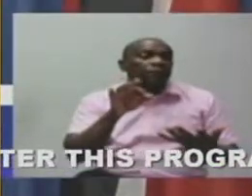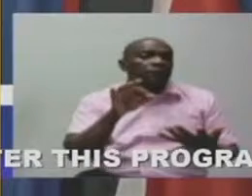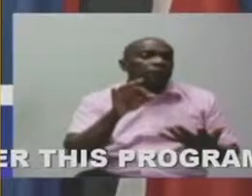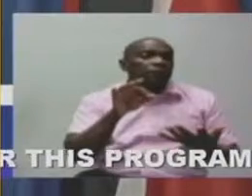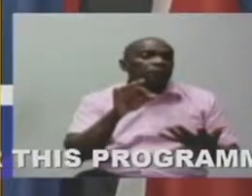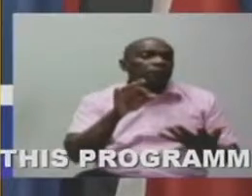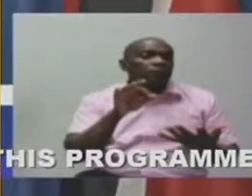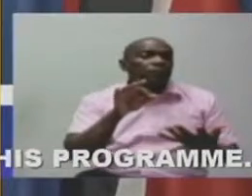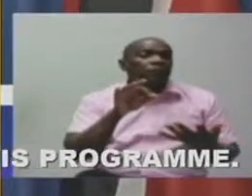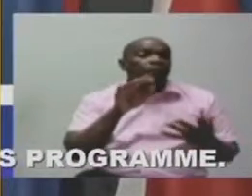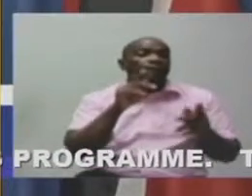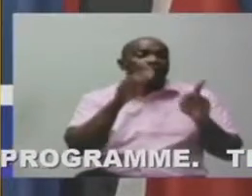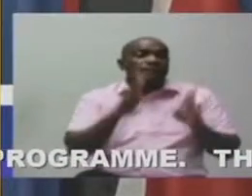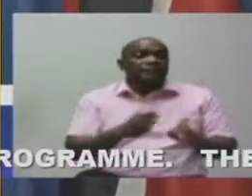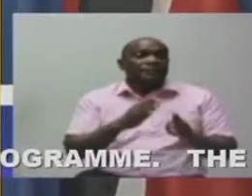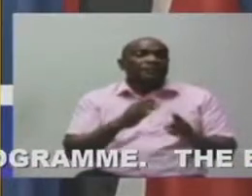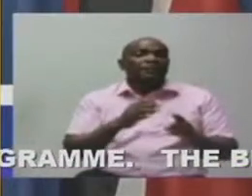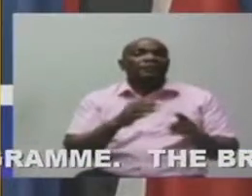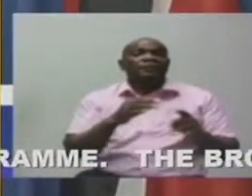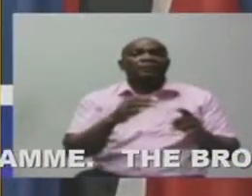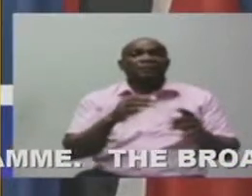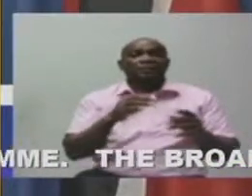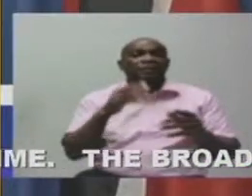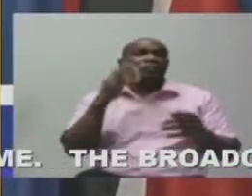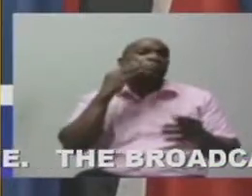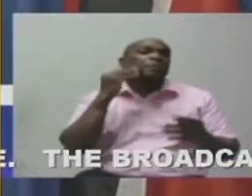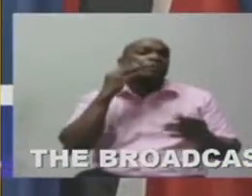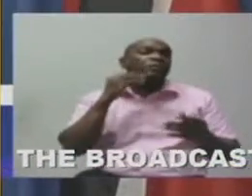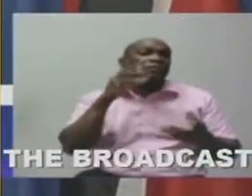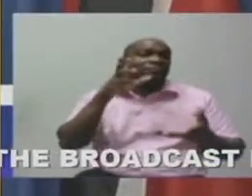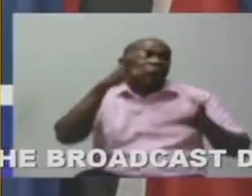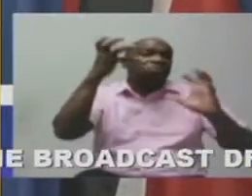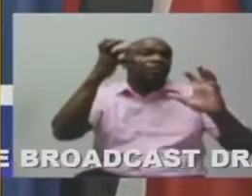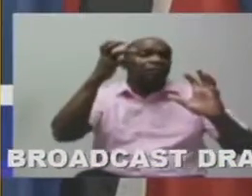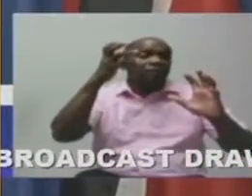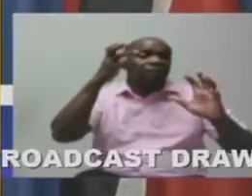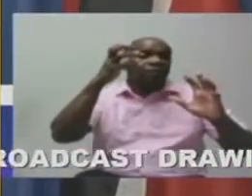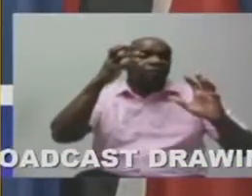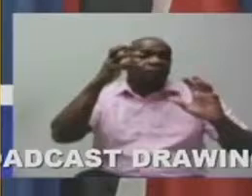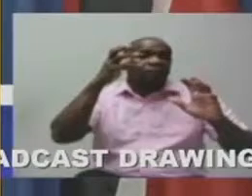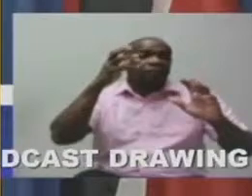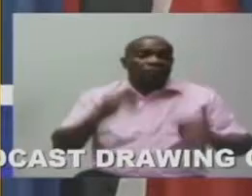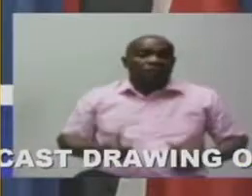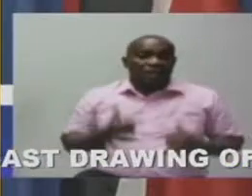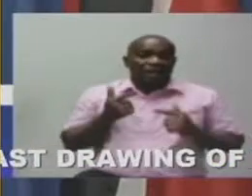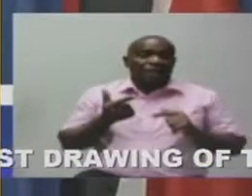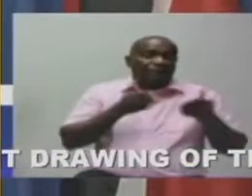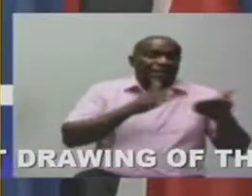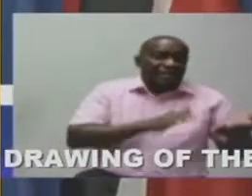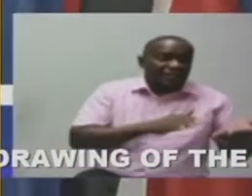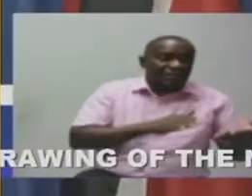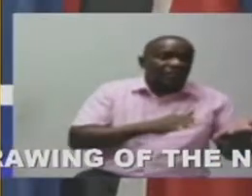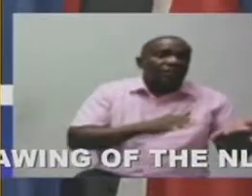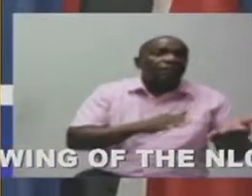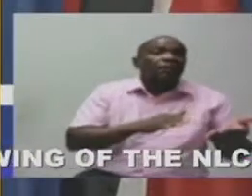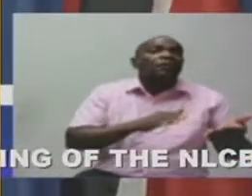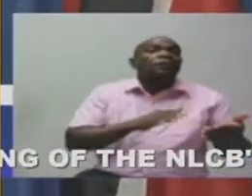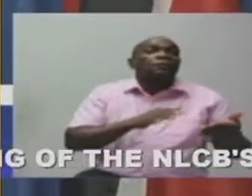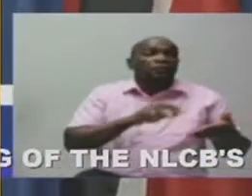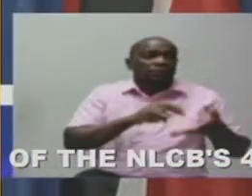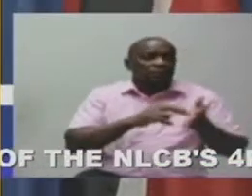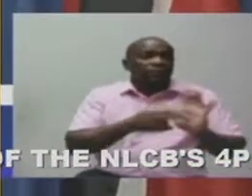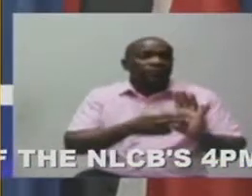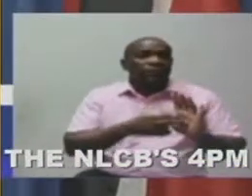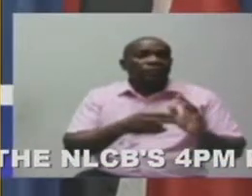death difficulty, I would think that your savings is part of your asset base. As to what you do or what you don't do, we manage that along the way.